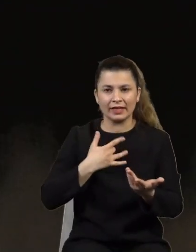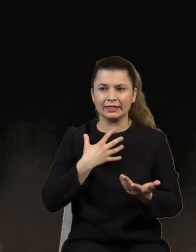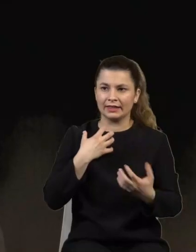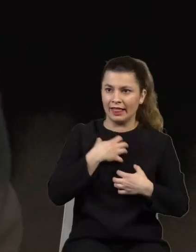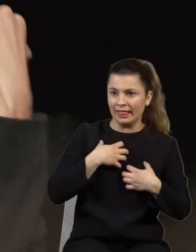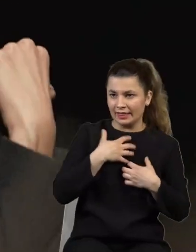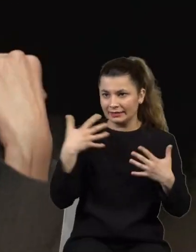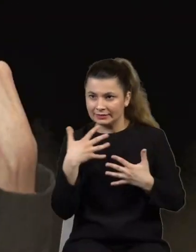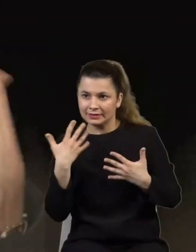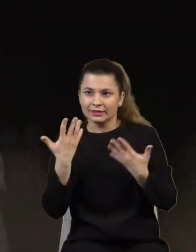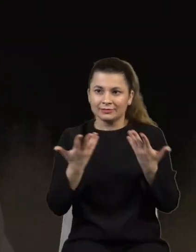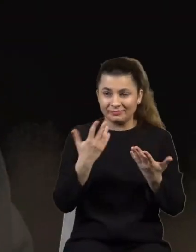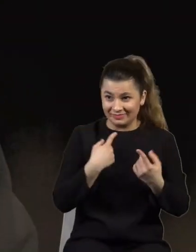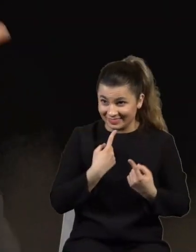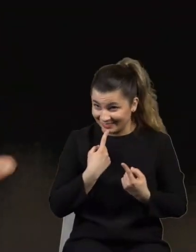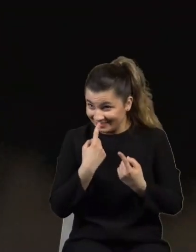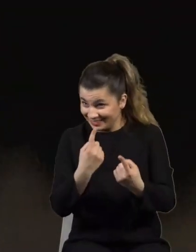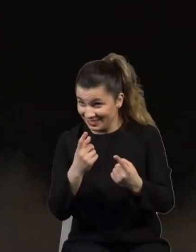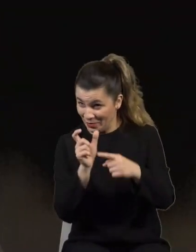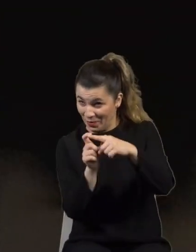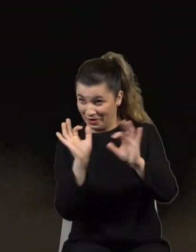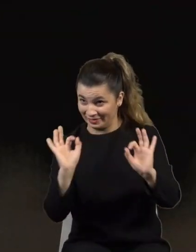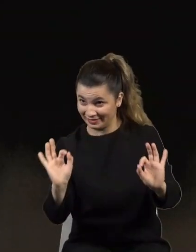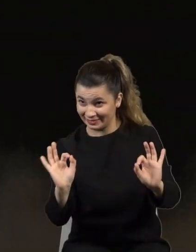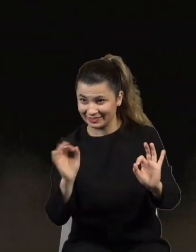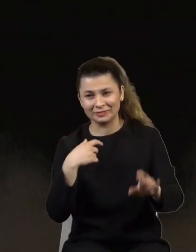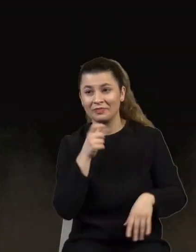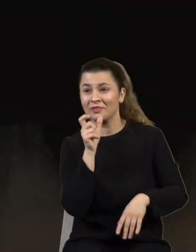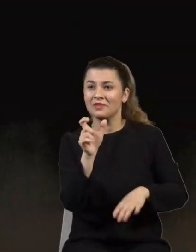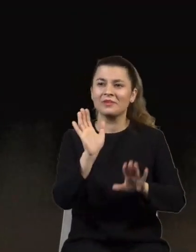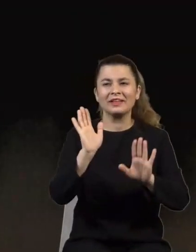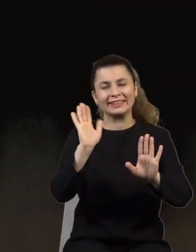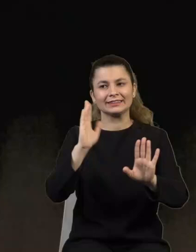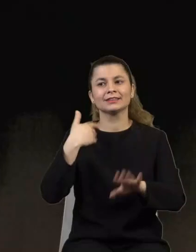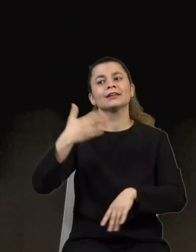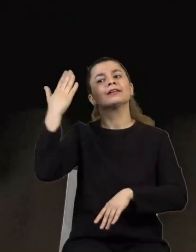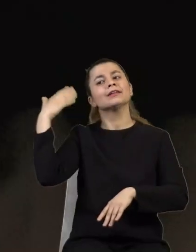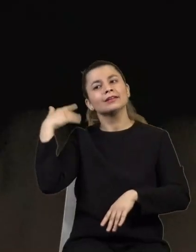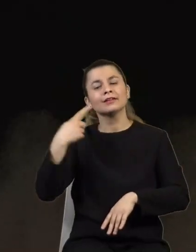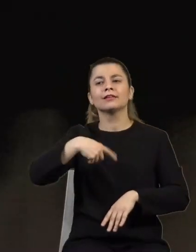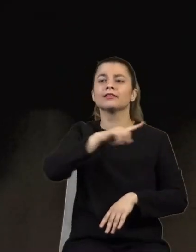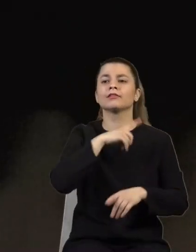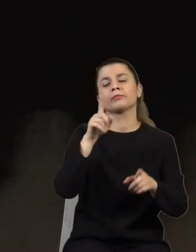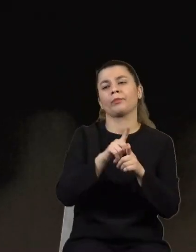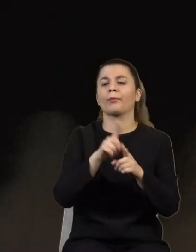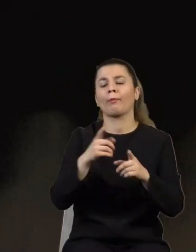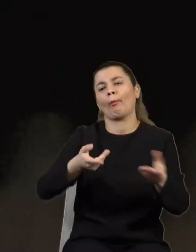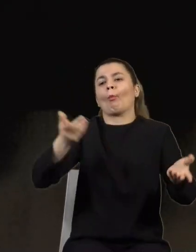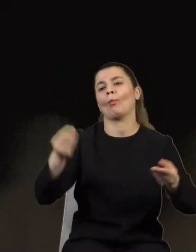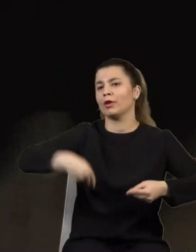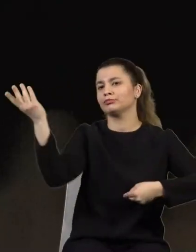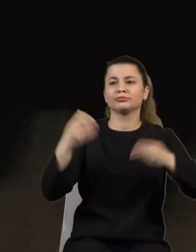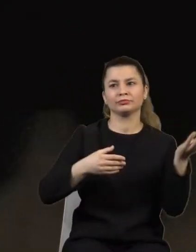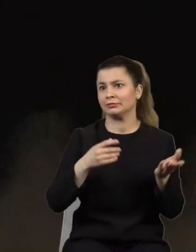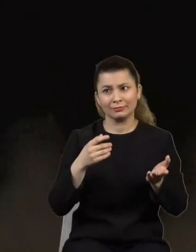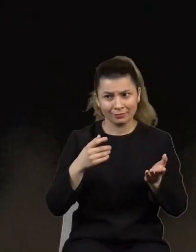that we didn't do that before, but we did, but we needed to improve, to do even more